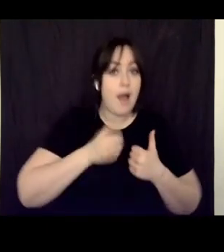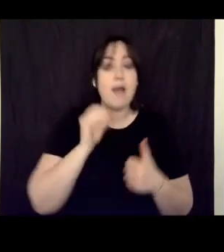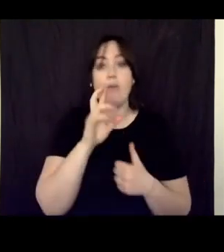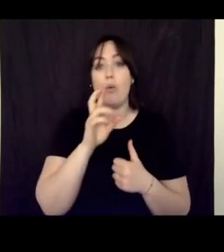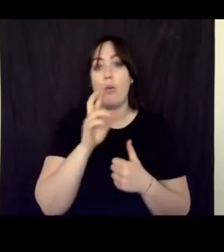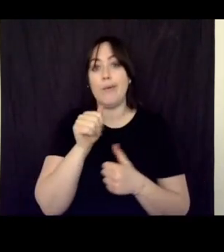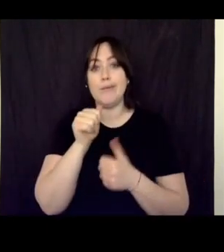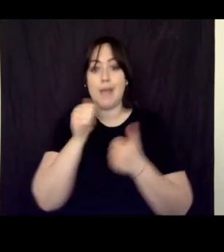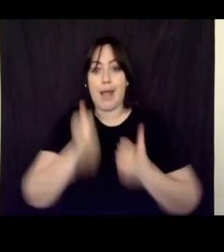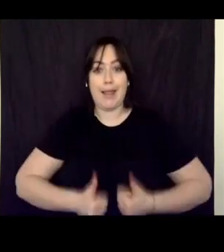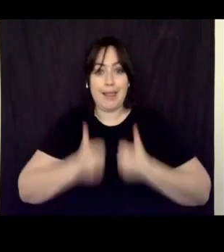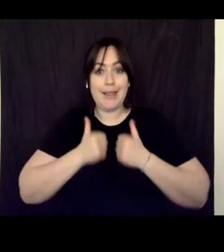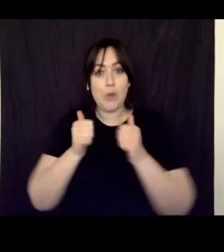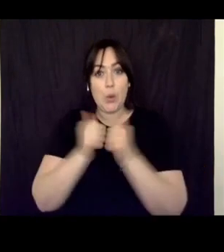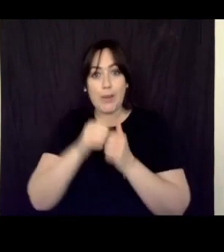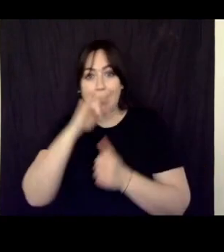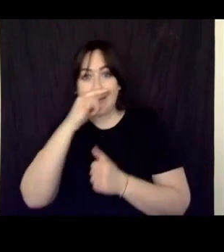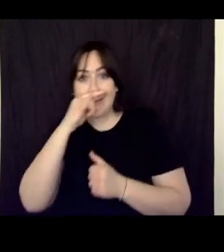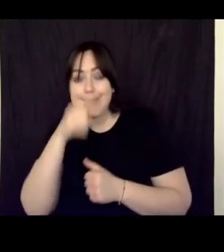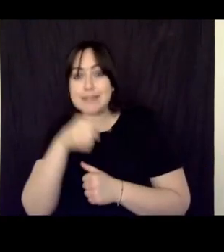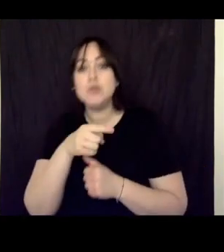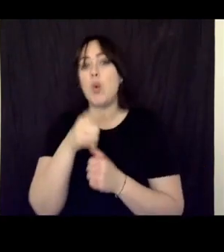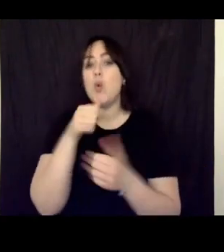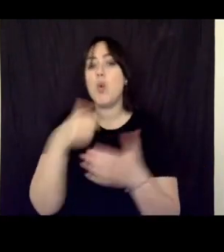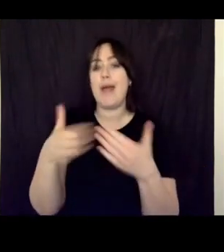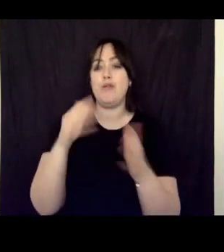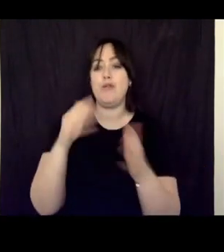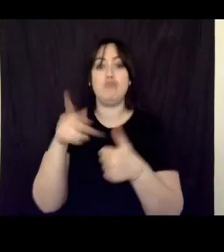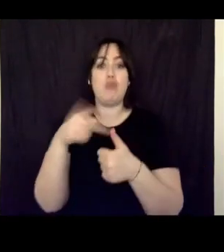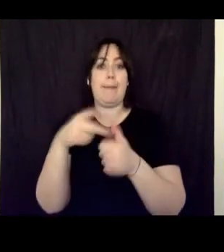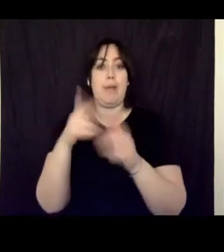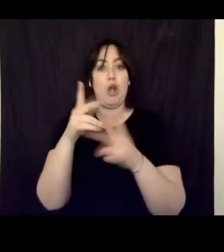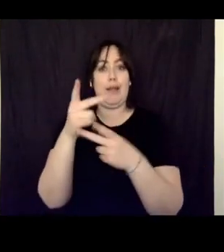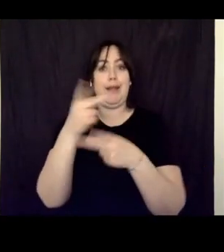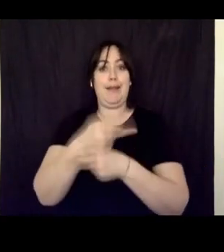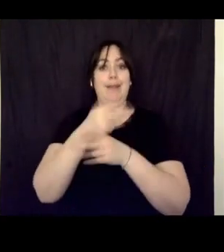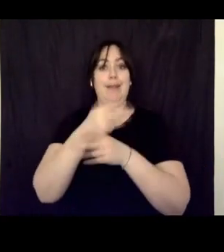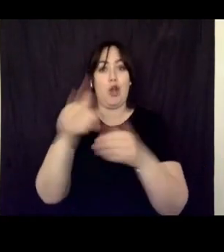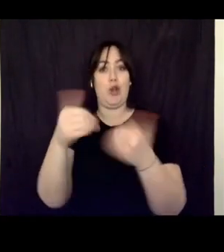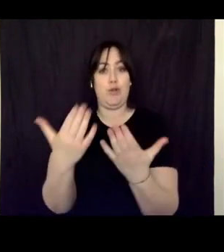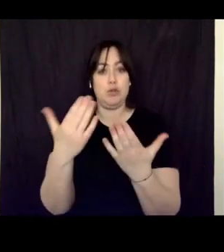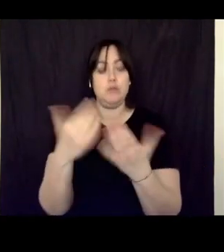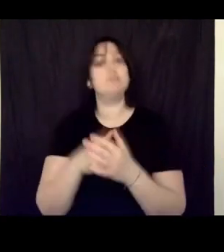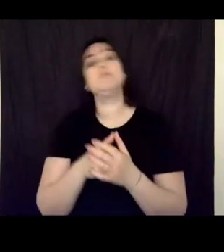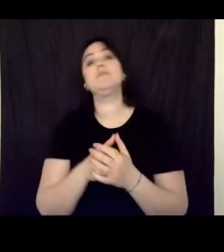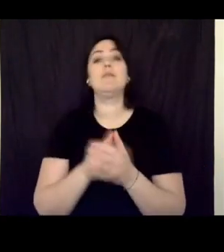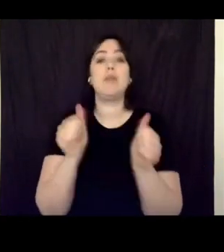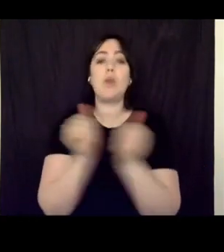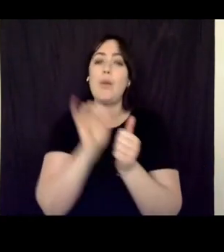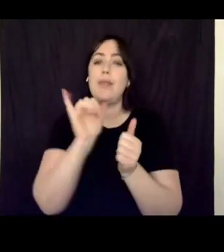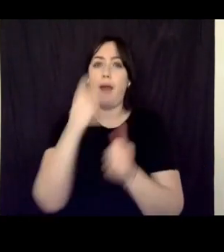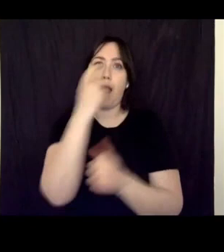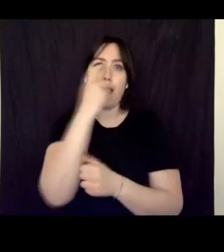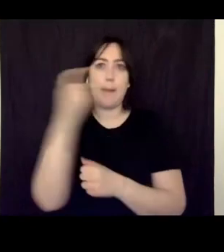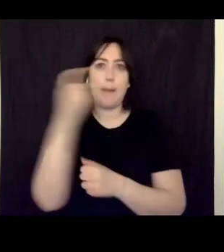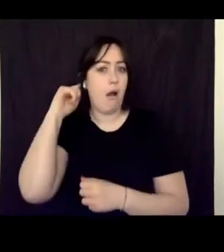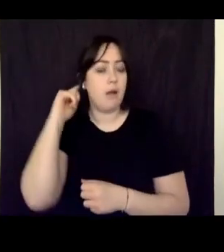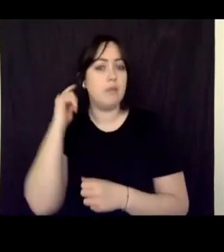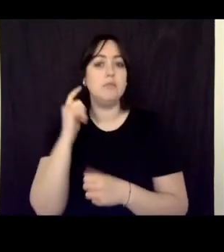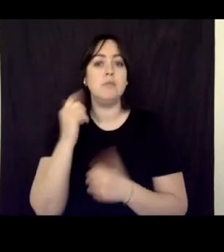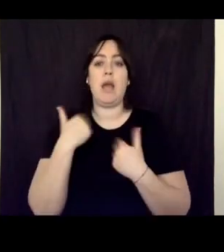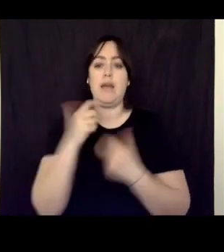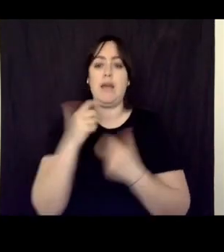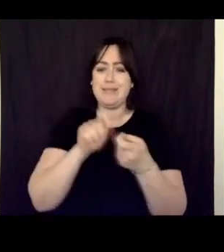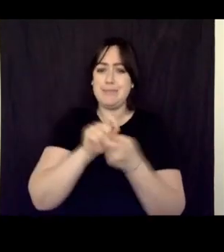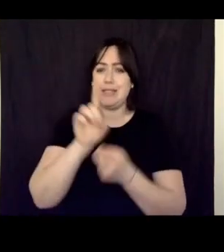household, primary caregivers. Because we had this specific objective measurement objective in mind and a specific